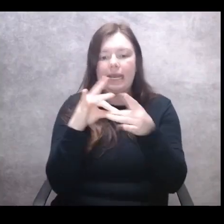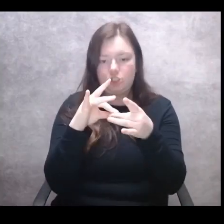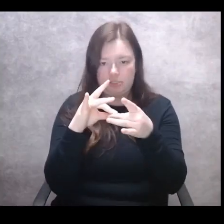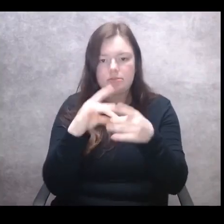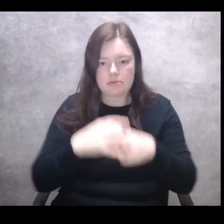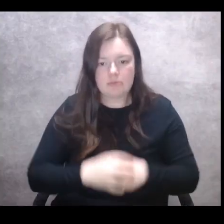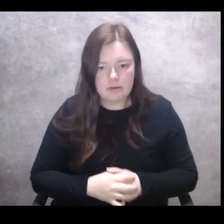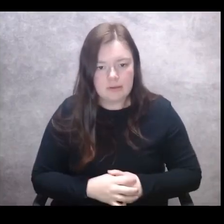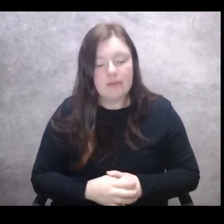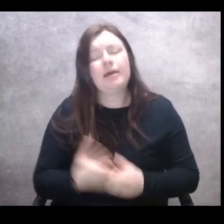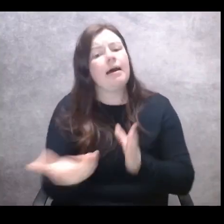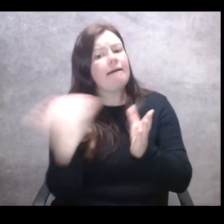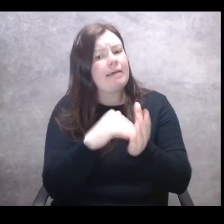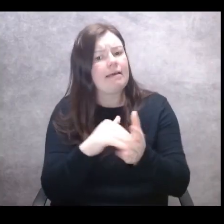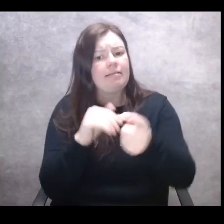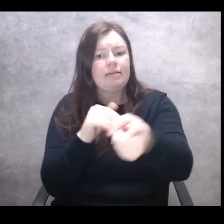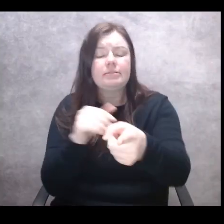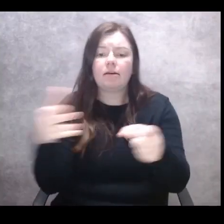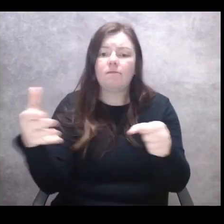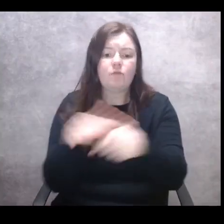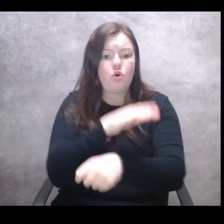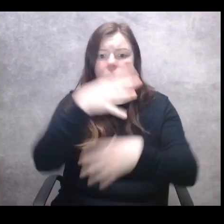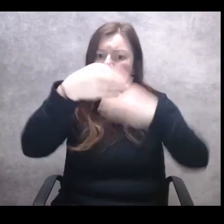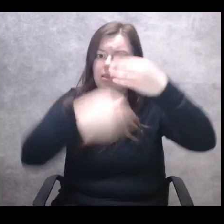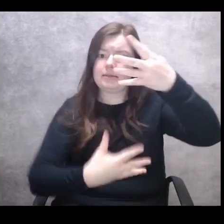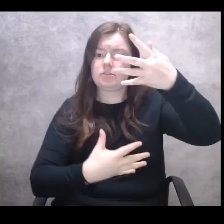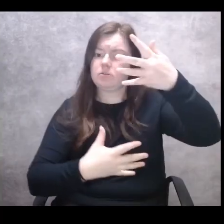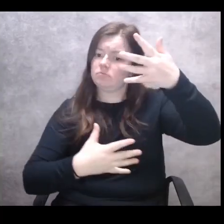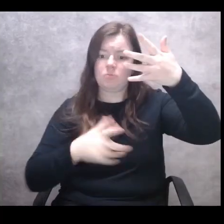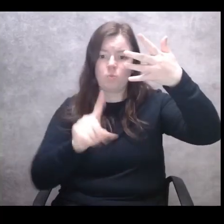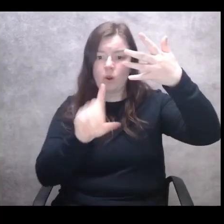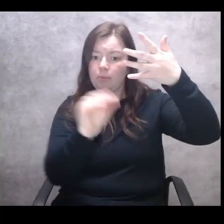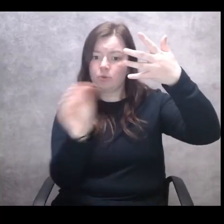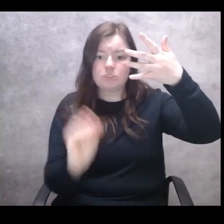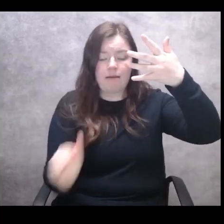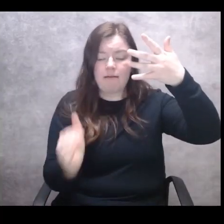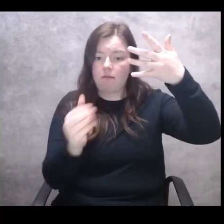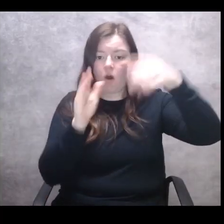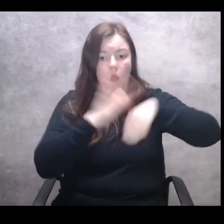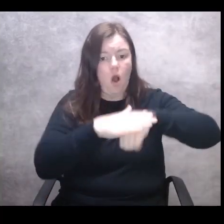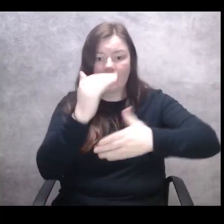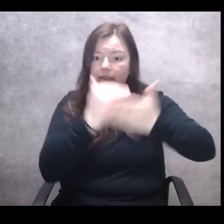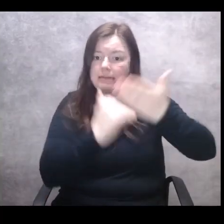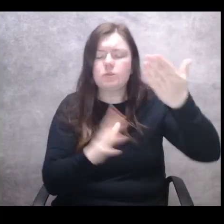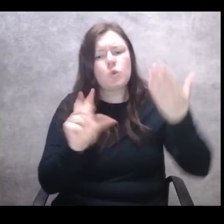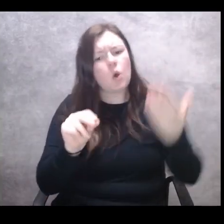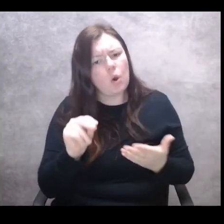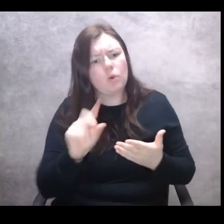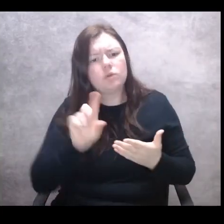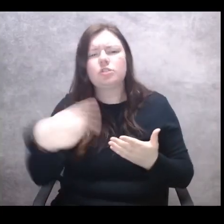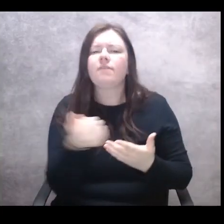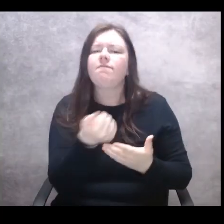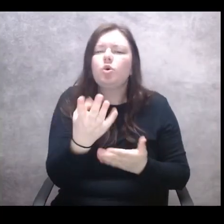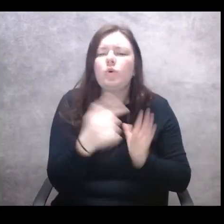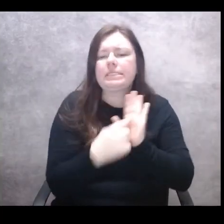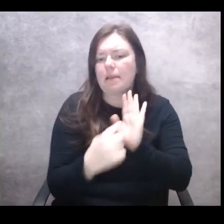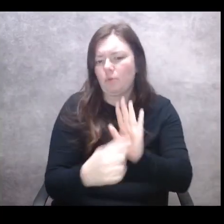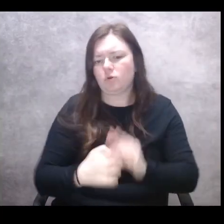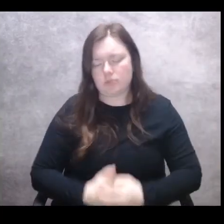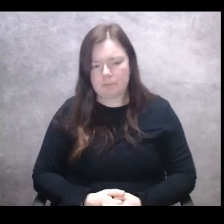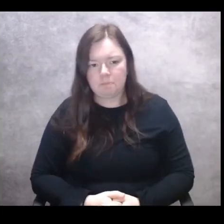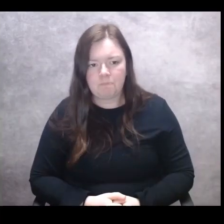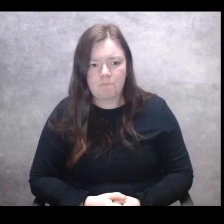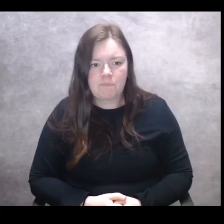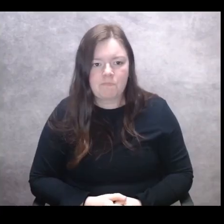make connections to. Again, this is not a complete list of all the connections that will need to be made, but only a few